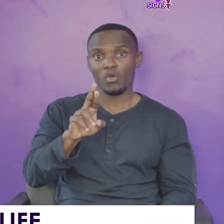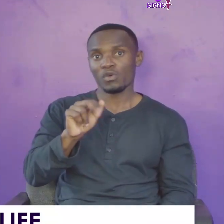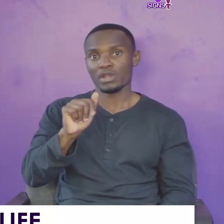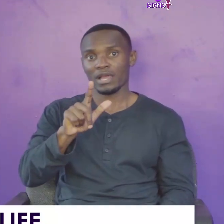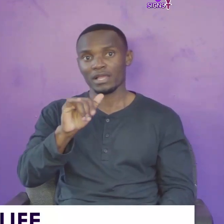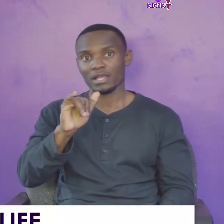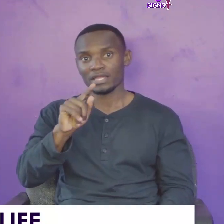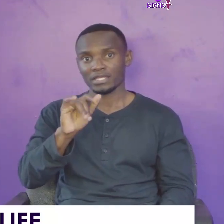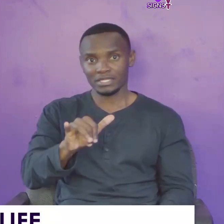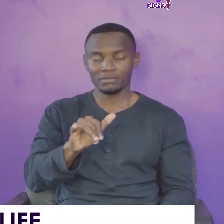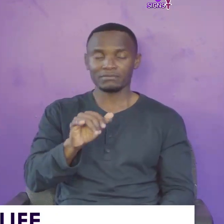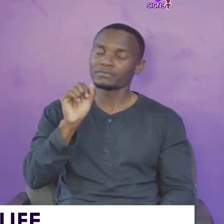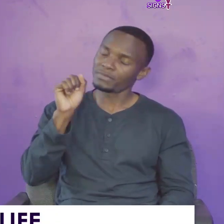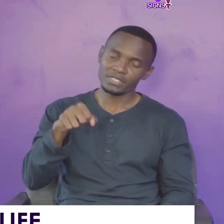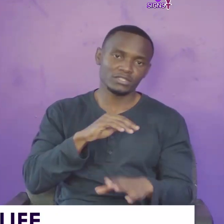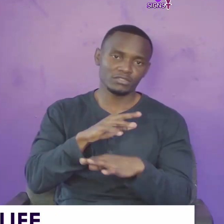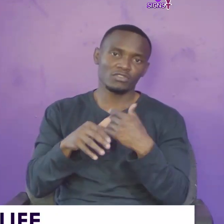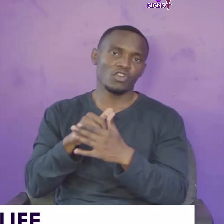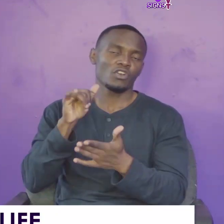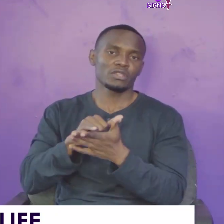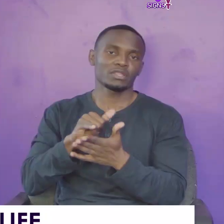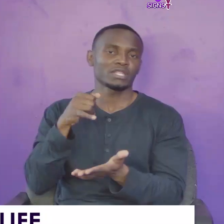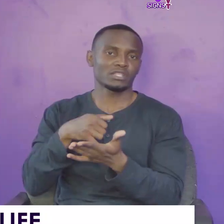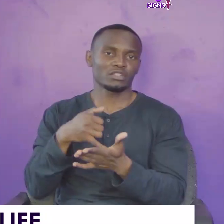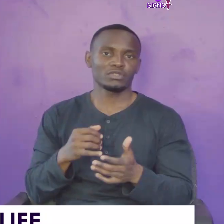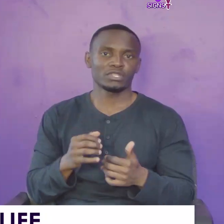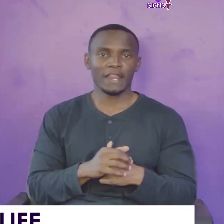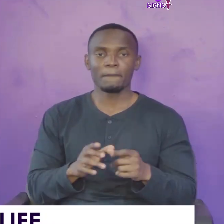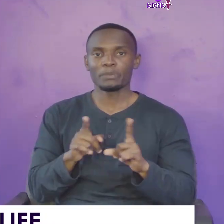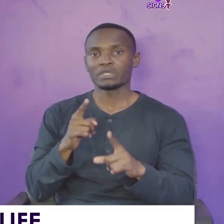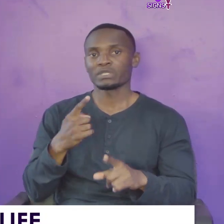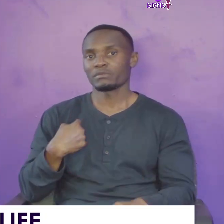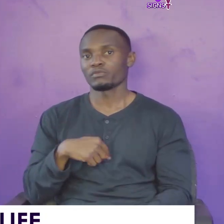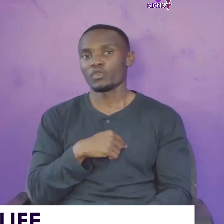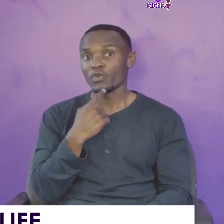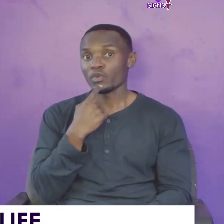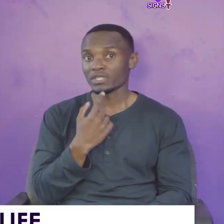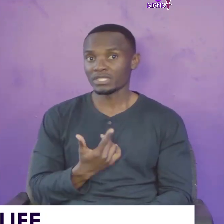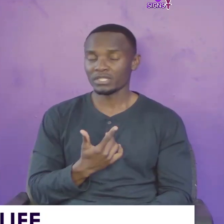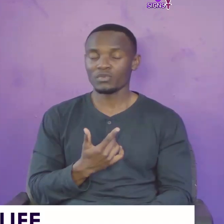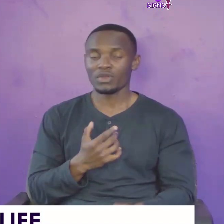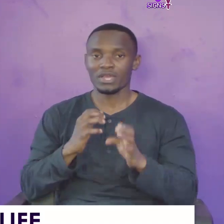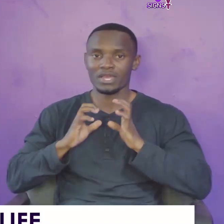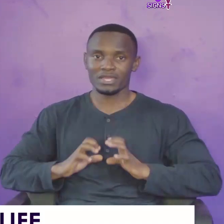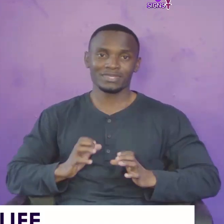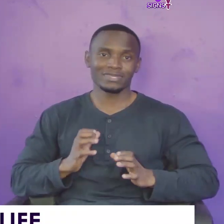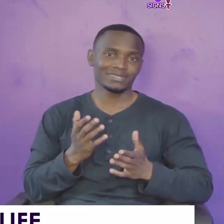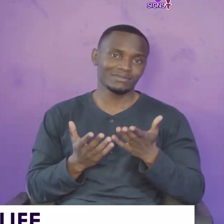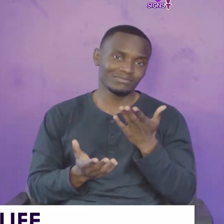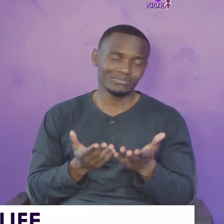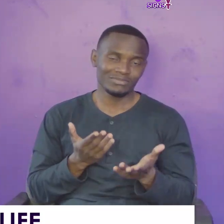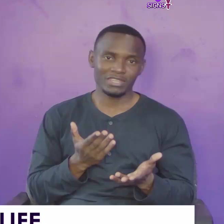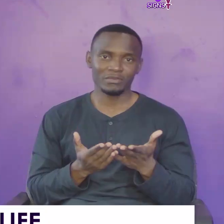it's basically all about that, because, like we said, ethics is you're Probably guided, you're a doctor. You're being guided